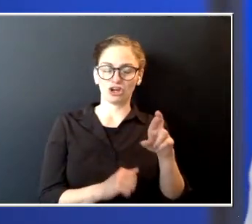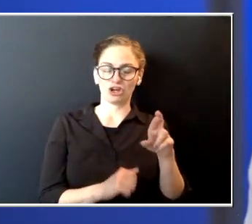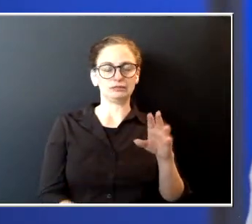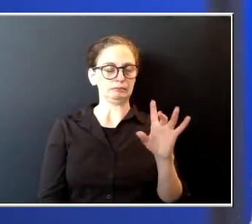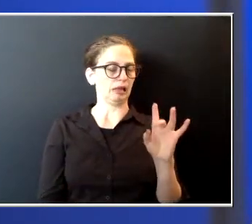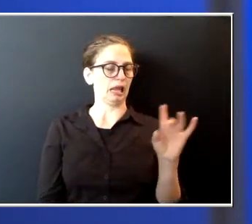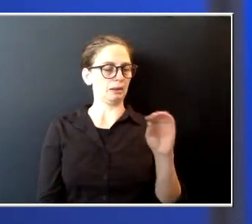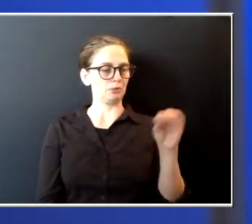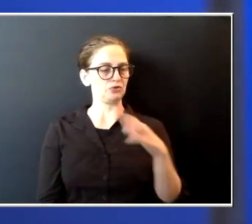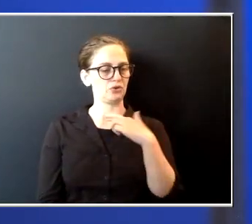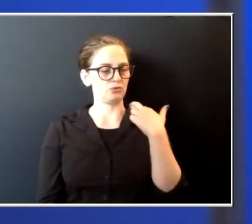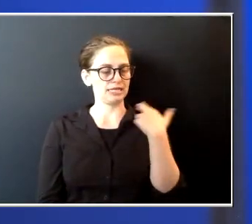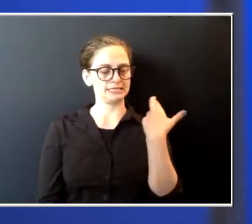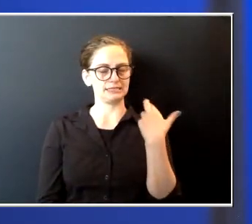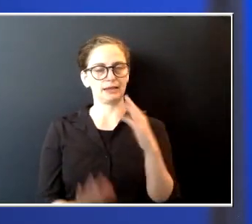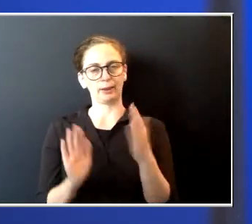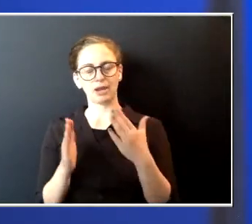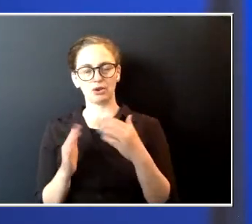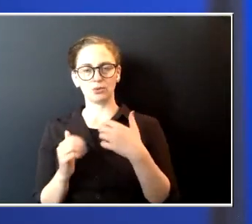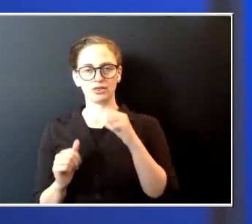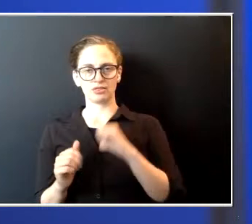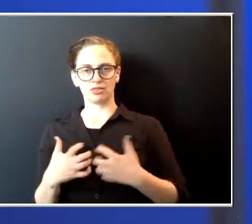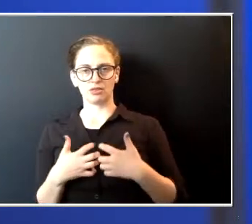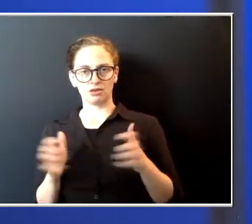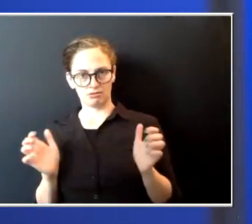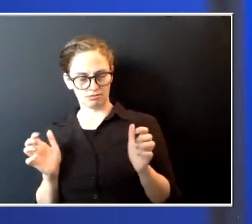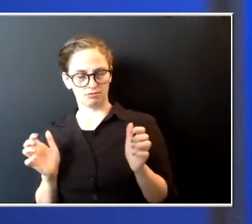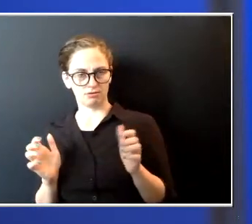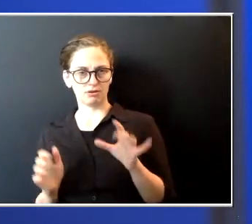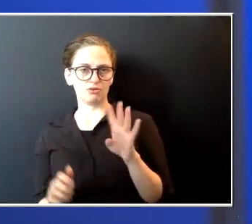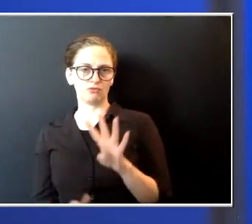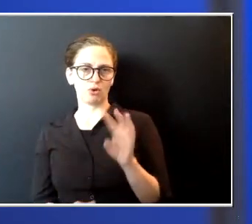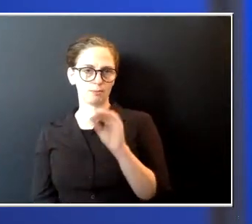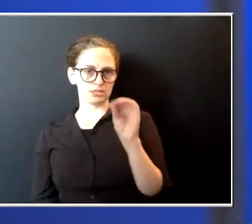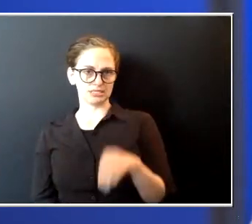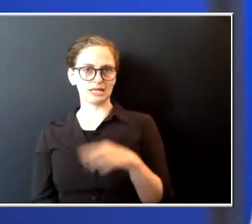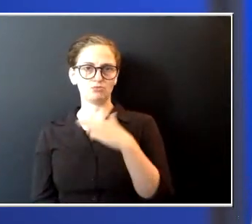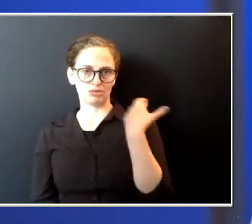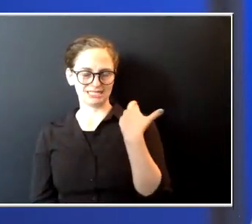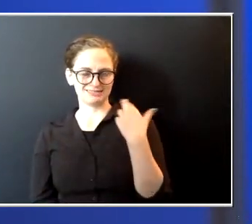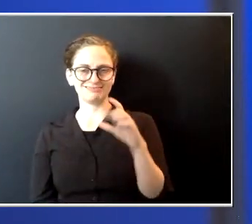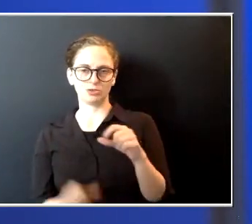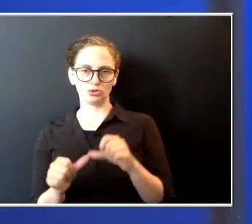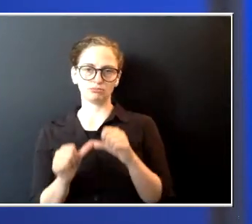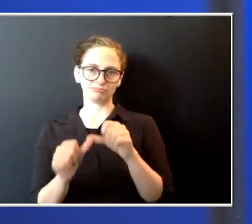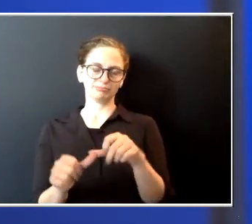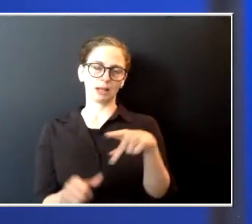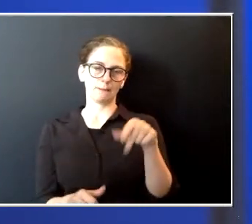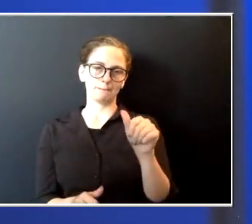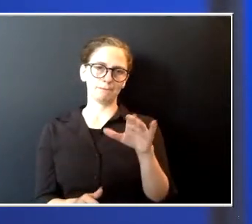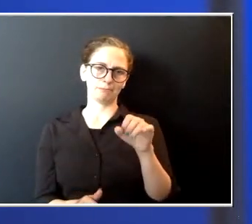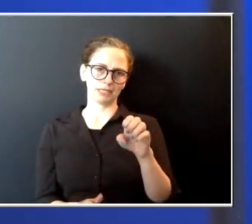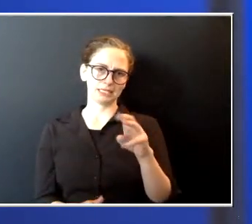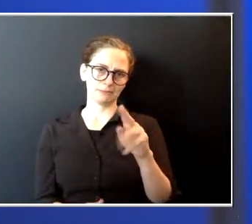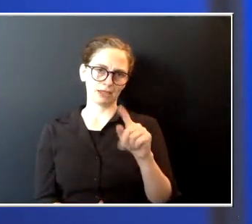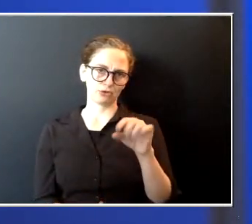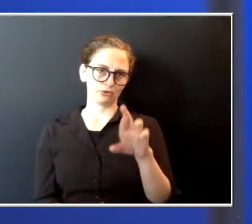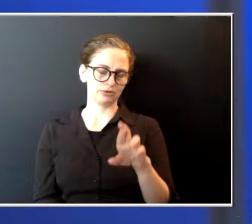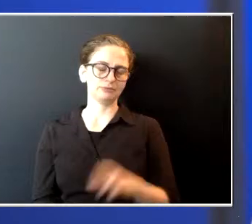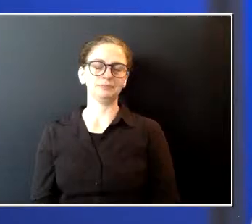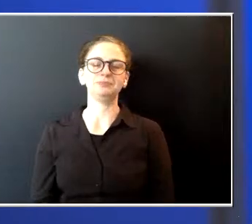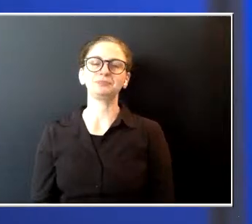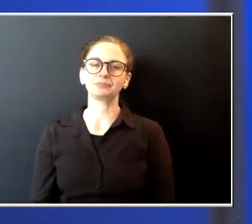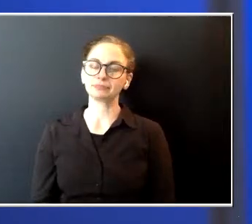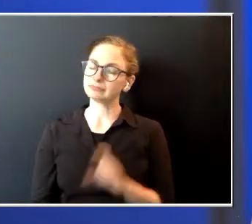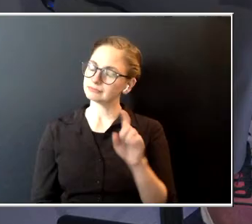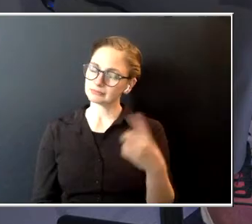So that's something we look for and are careful to observe. And again, there's a certain small percent of those patients end up needing a permanent pacemaker.